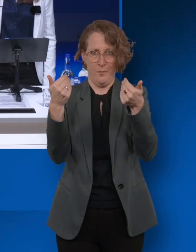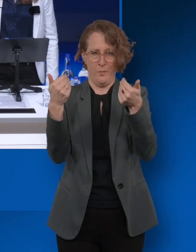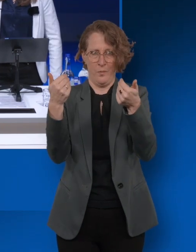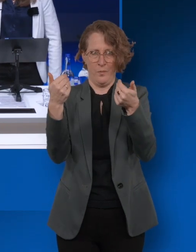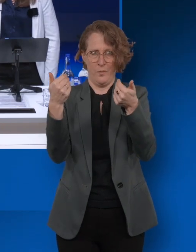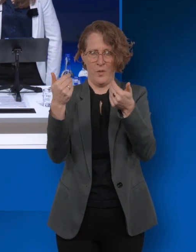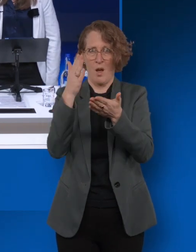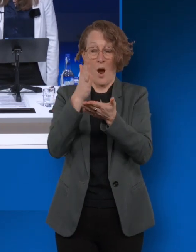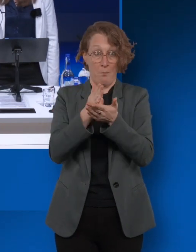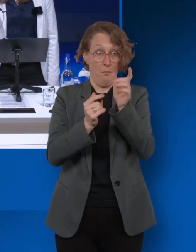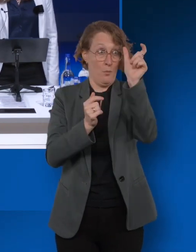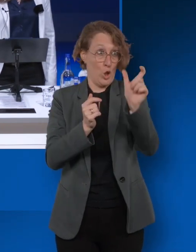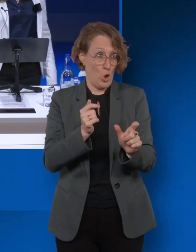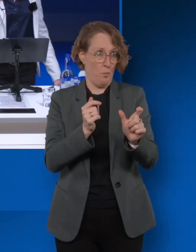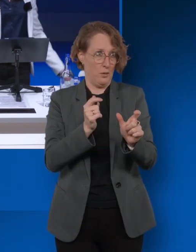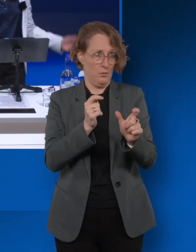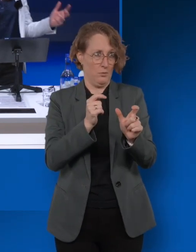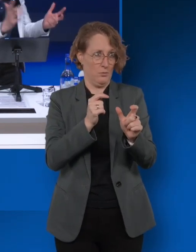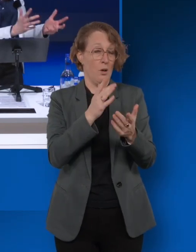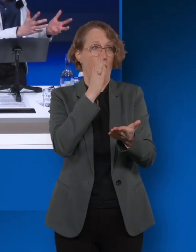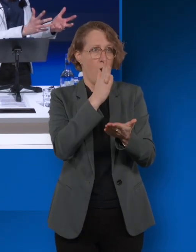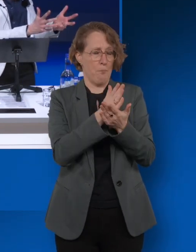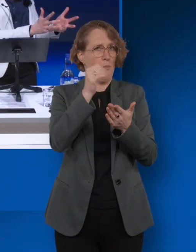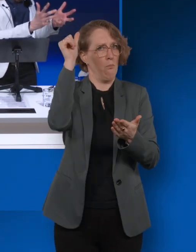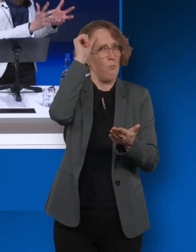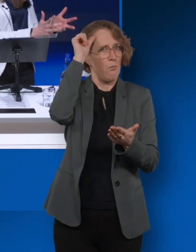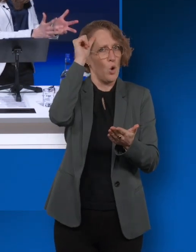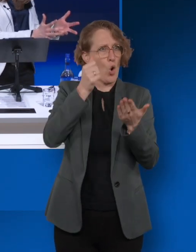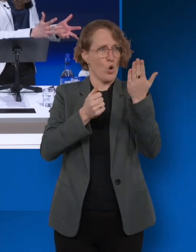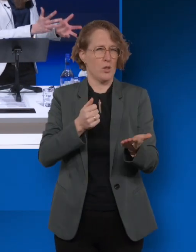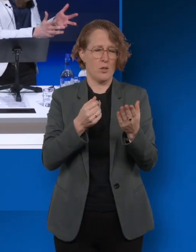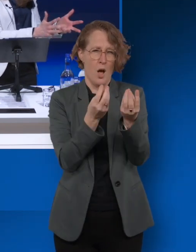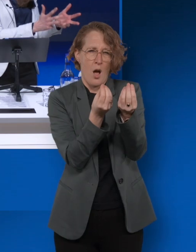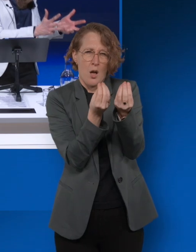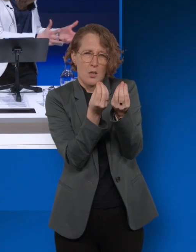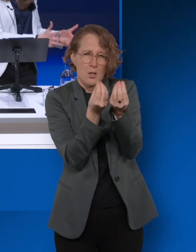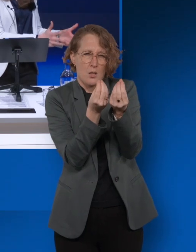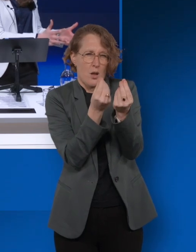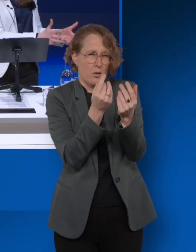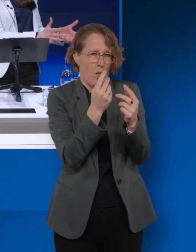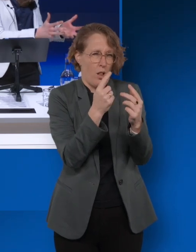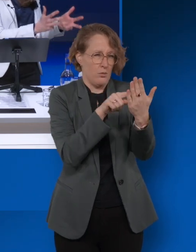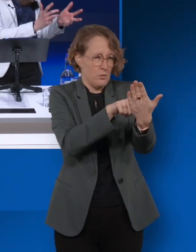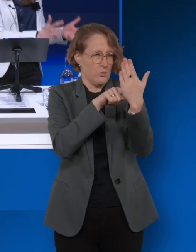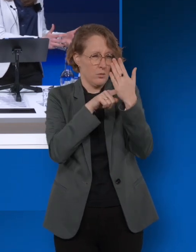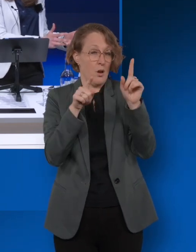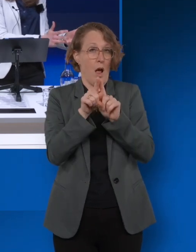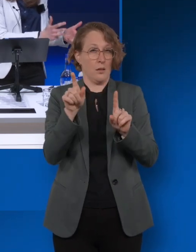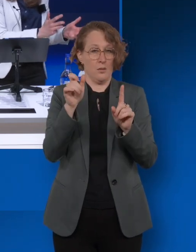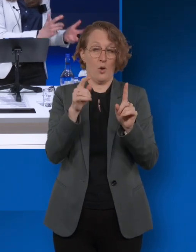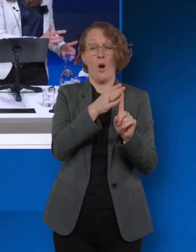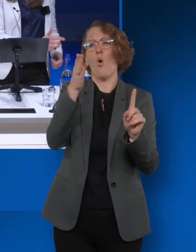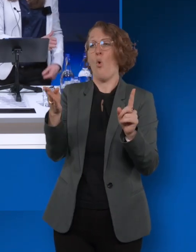between something that genuinely is conscious and something that has the very subtle appearance of